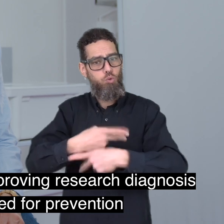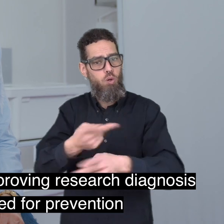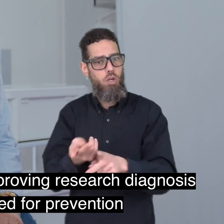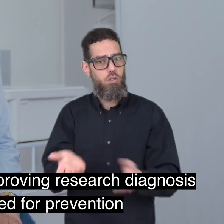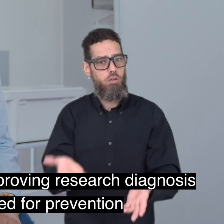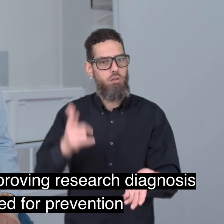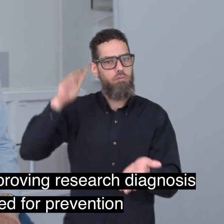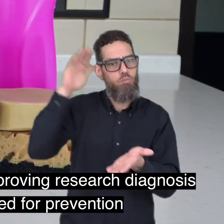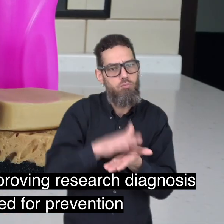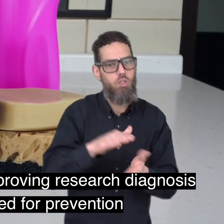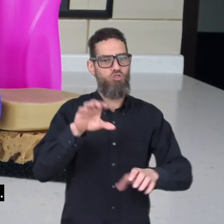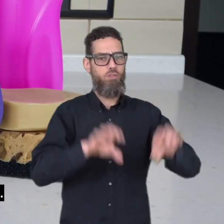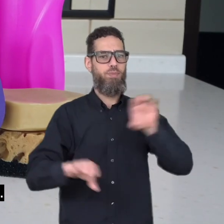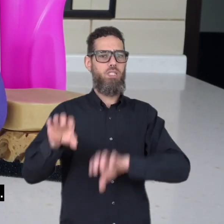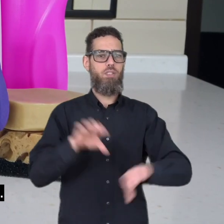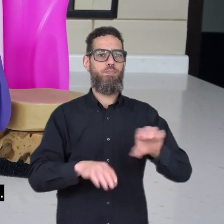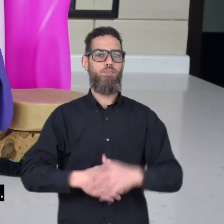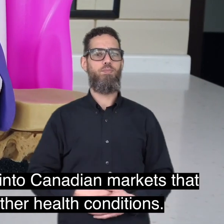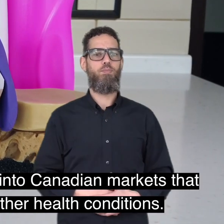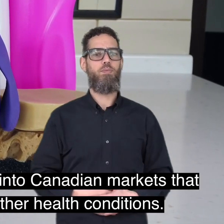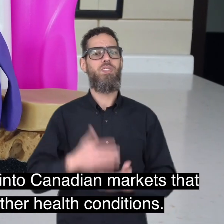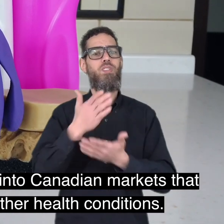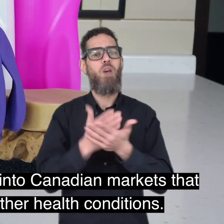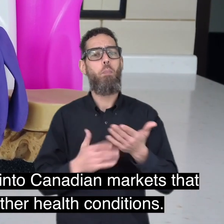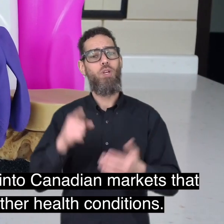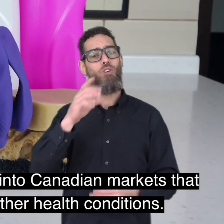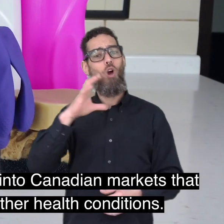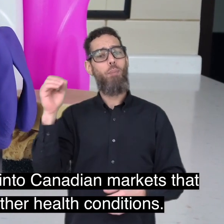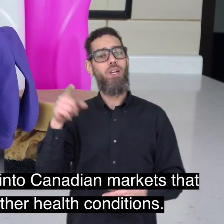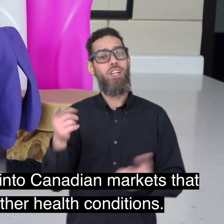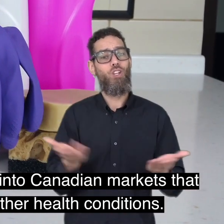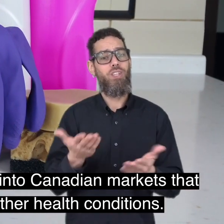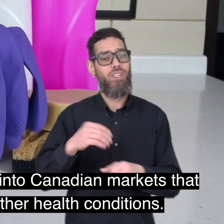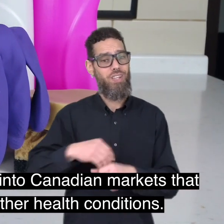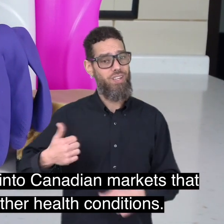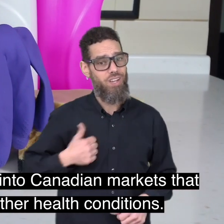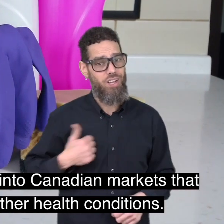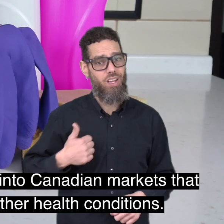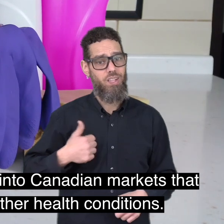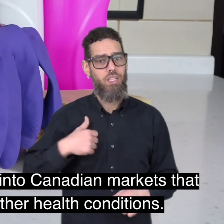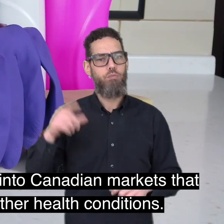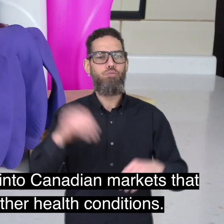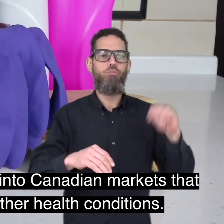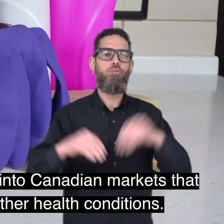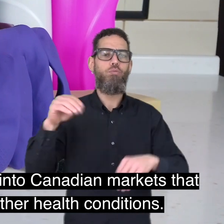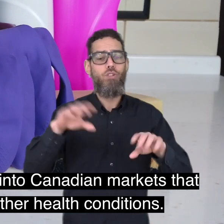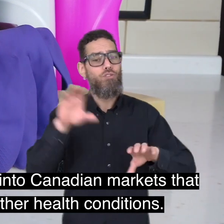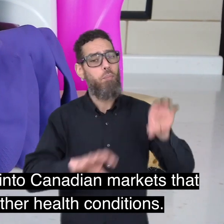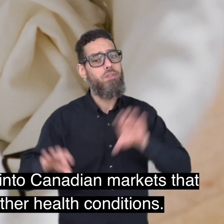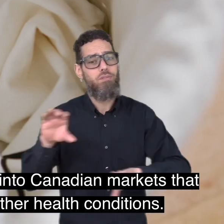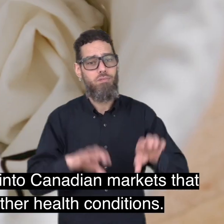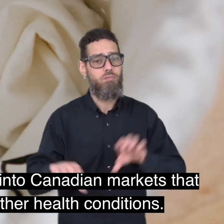this condition. Some industries have been allowed to put harmful products into Canadian markets that have been implicated in the development